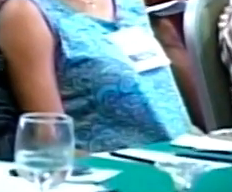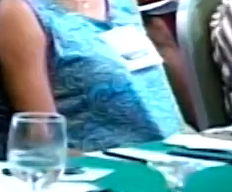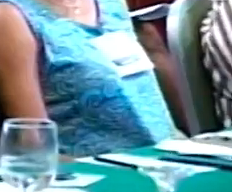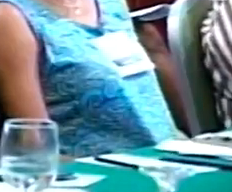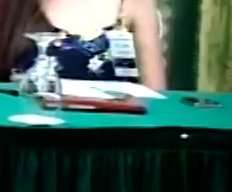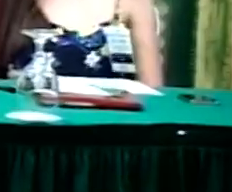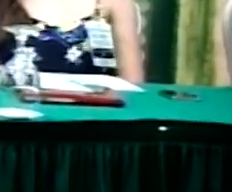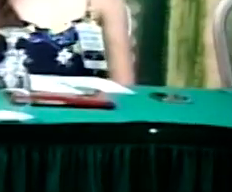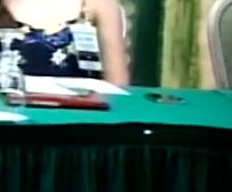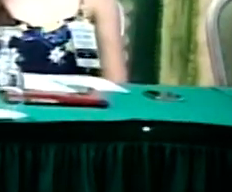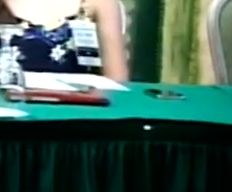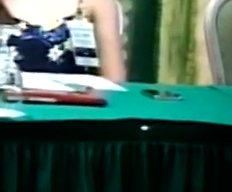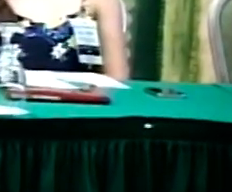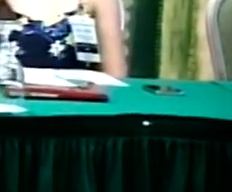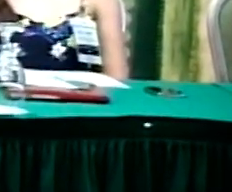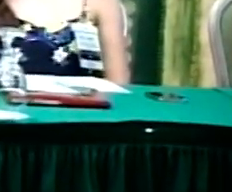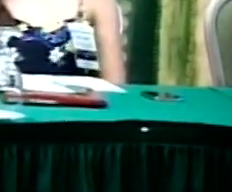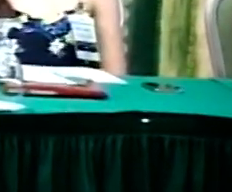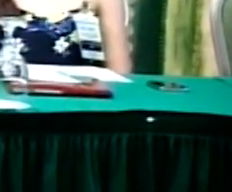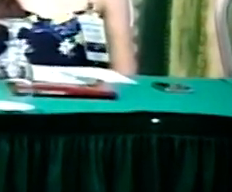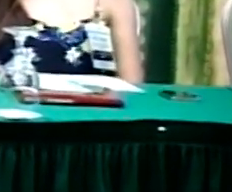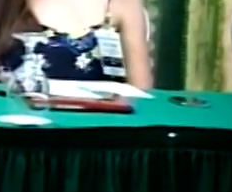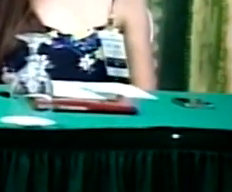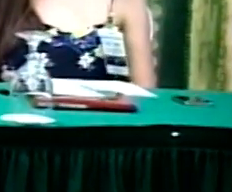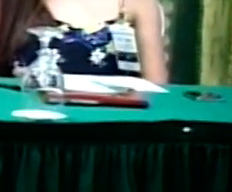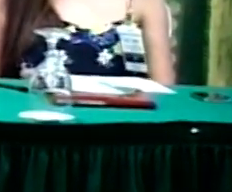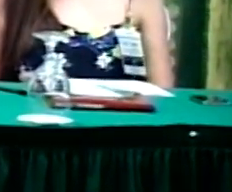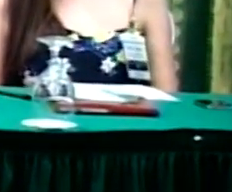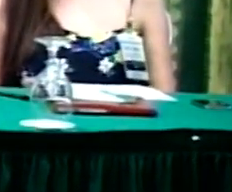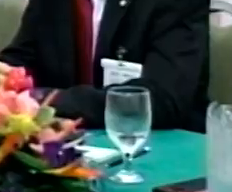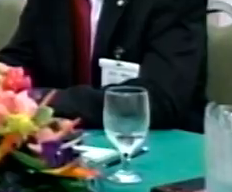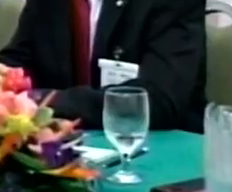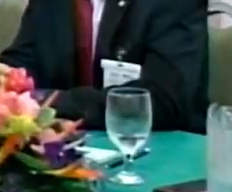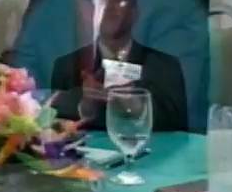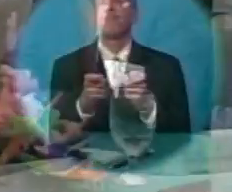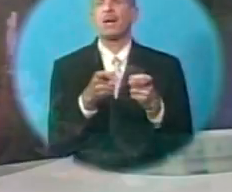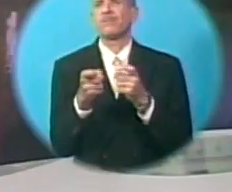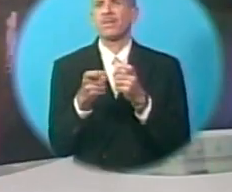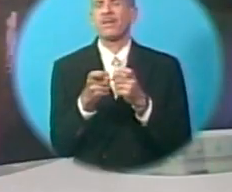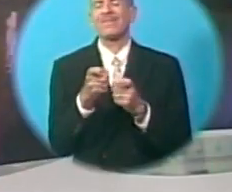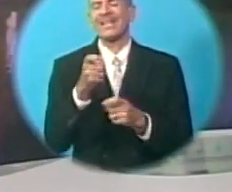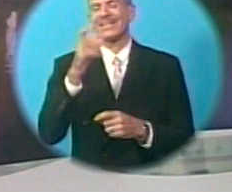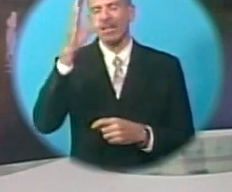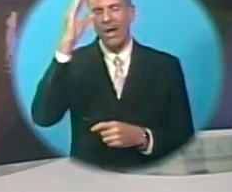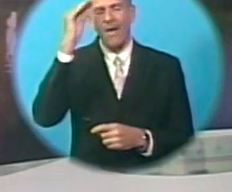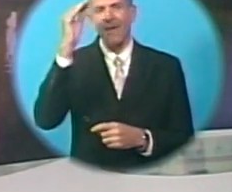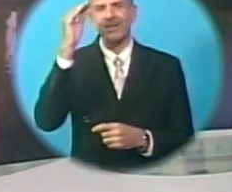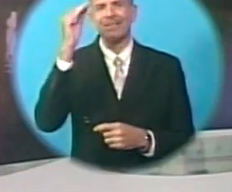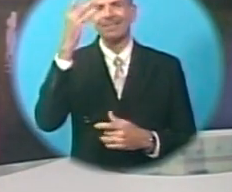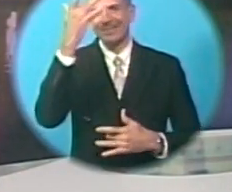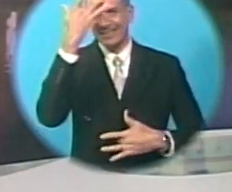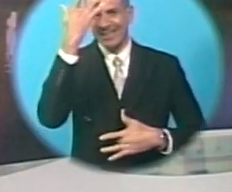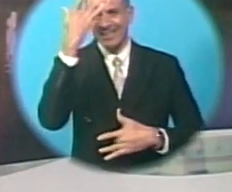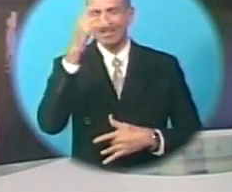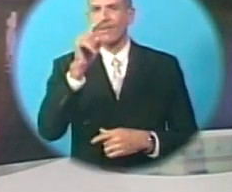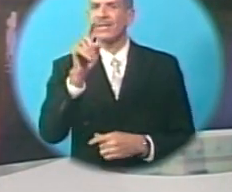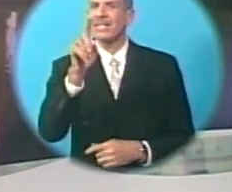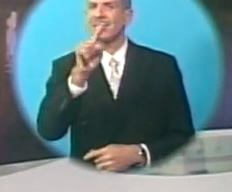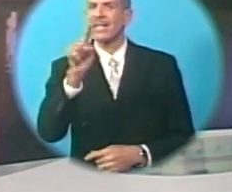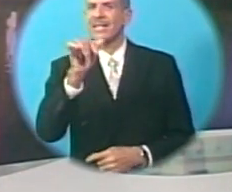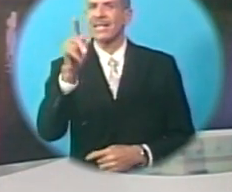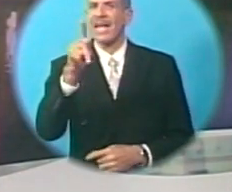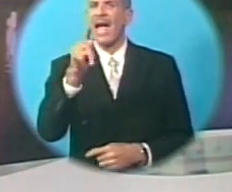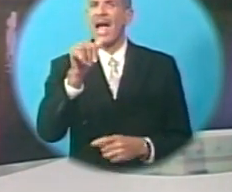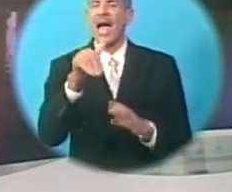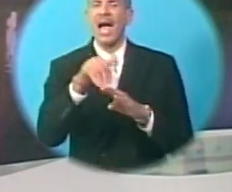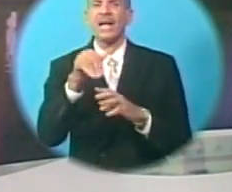recorded. The update was provided during a PAHO workshop on the clinical management of neurological complications related to Zika at the Accra